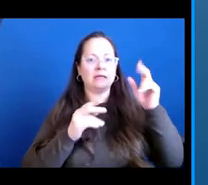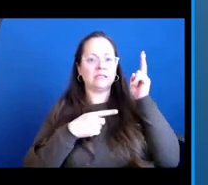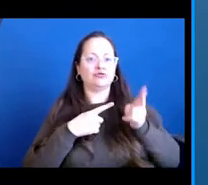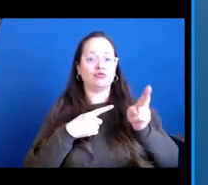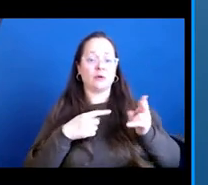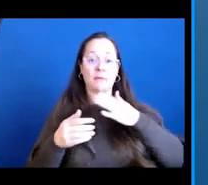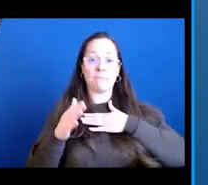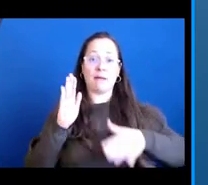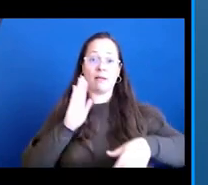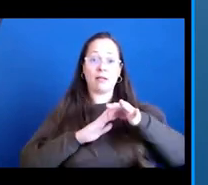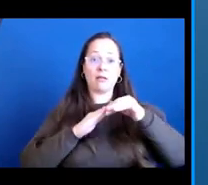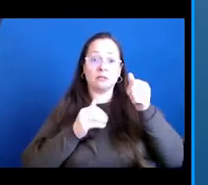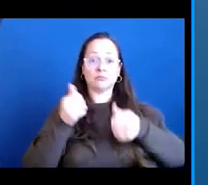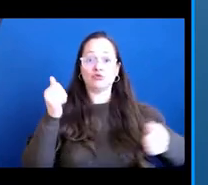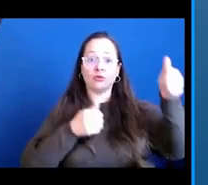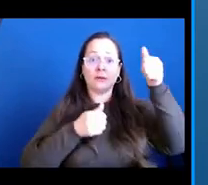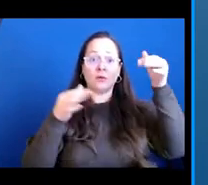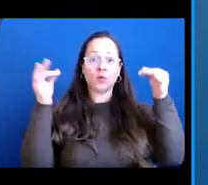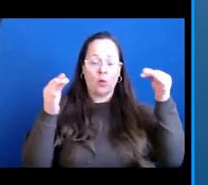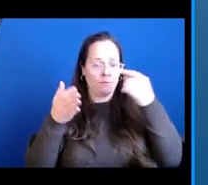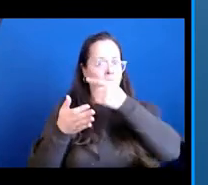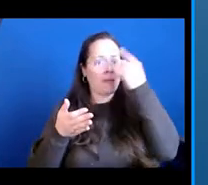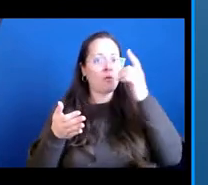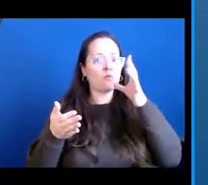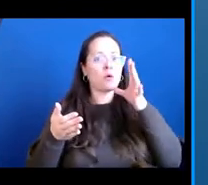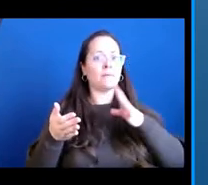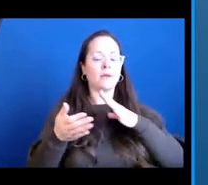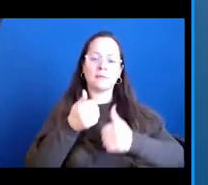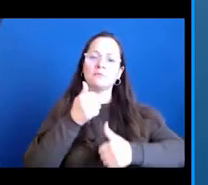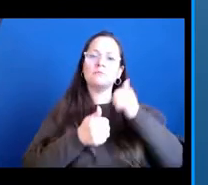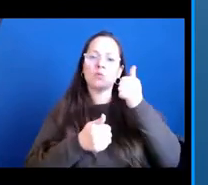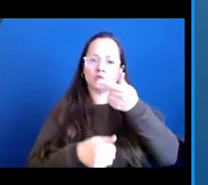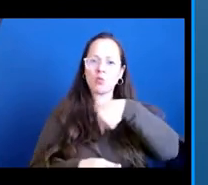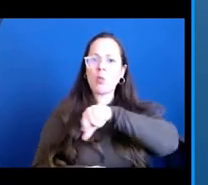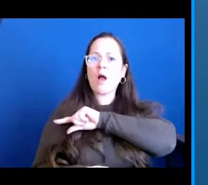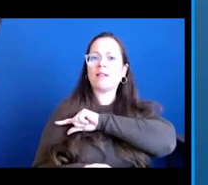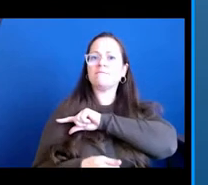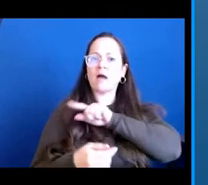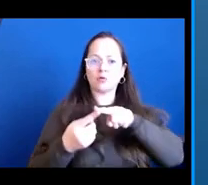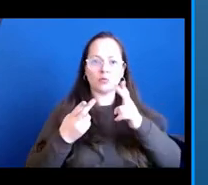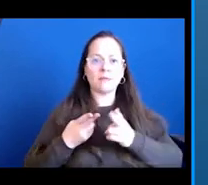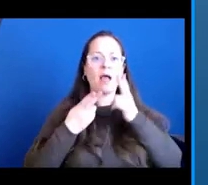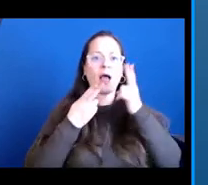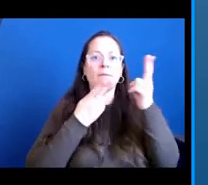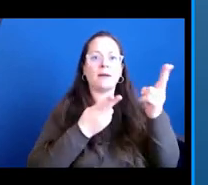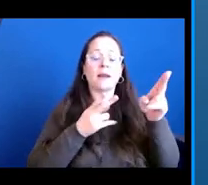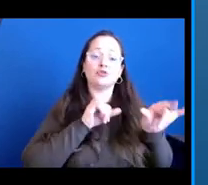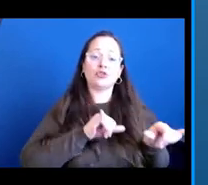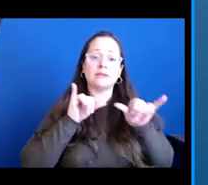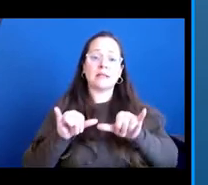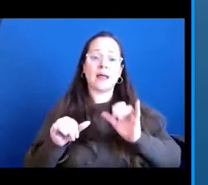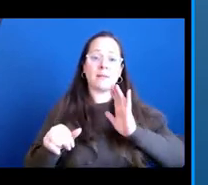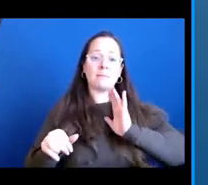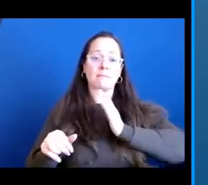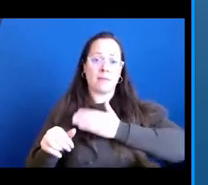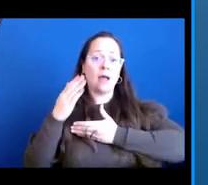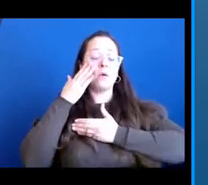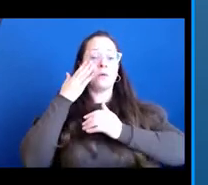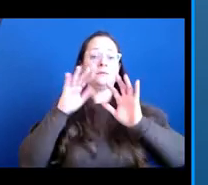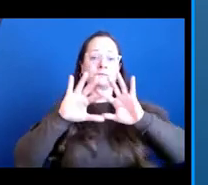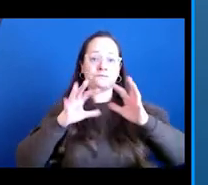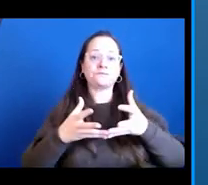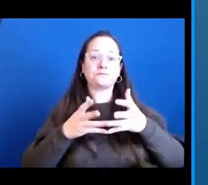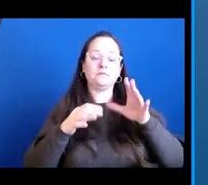and most qualified candidate to ever be nominated just like my Administration the Democratic party